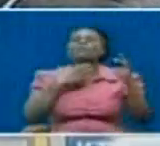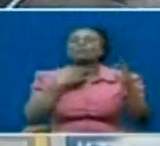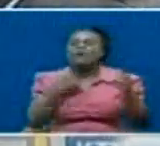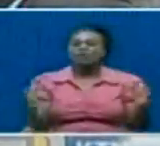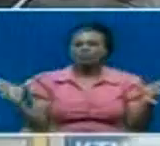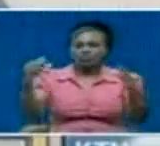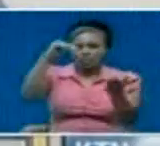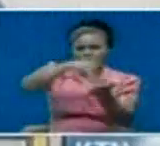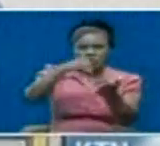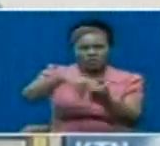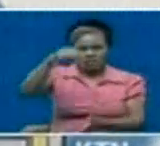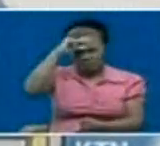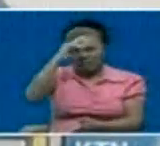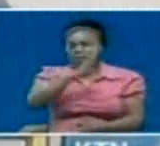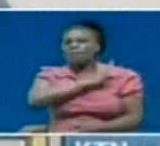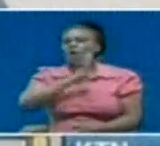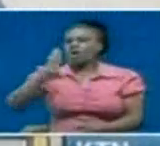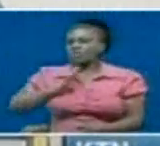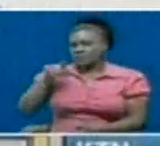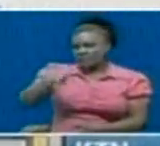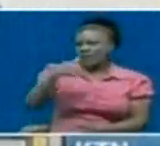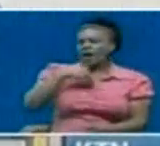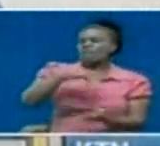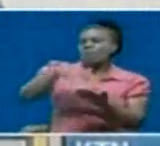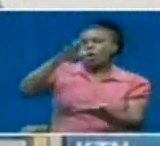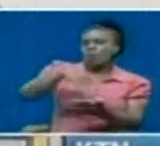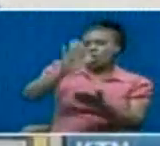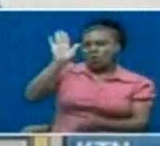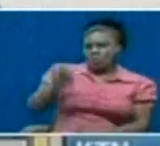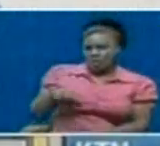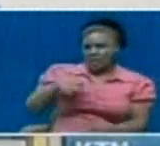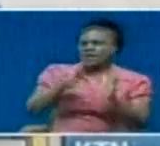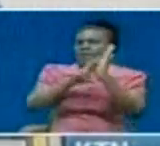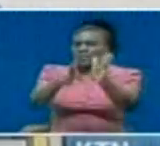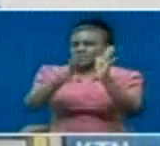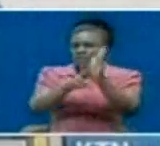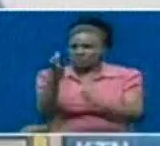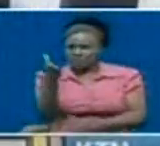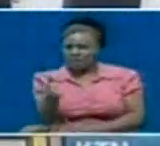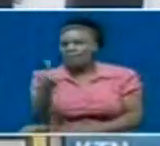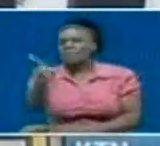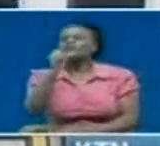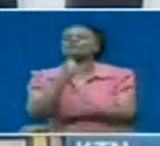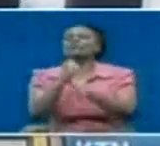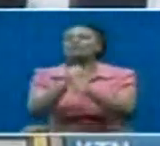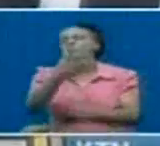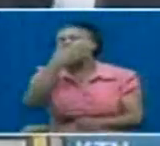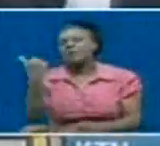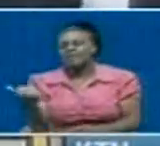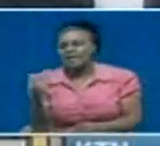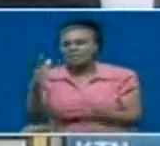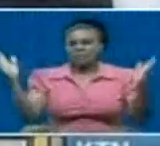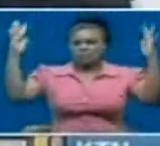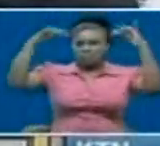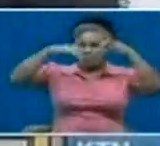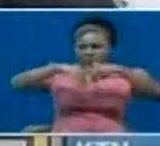corporate governance. Boards which have more women representation do better. The forums to be held